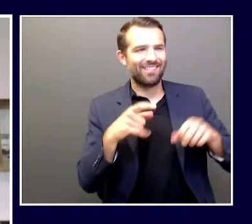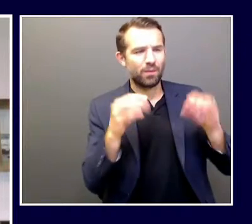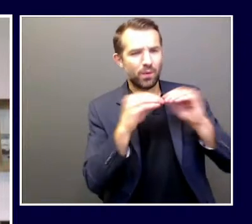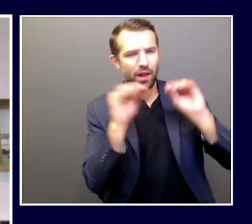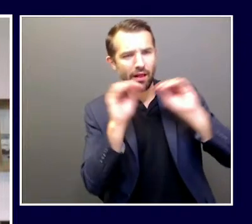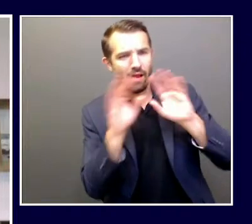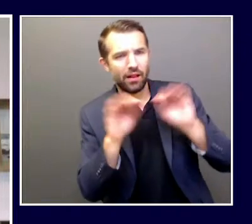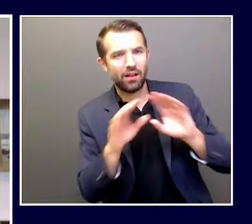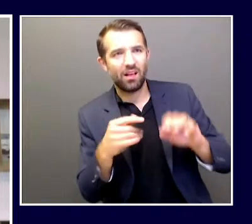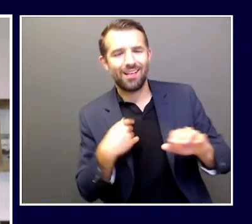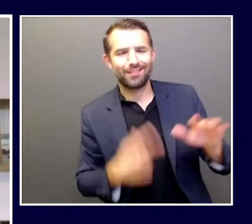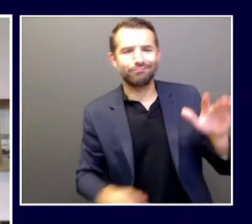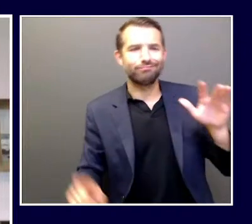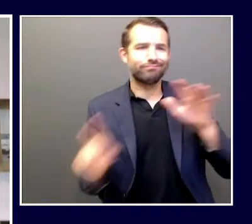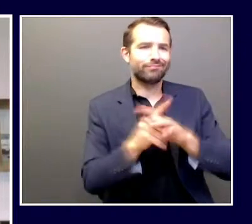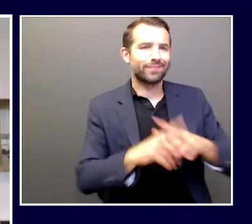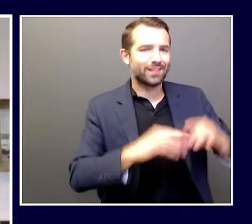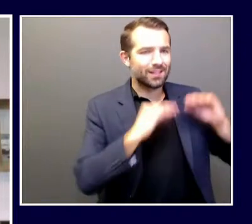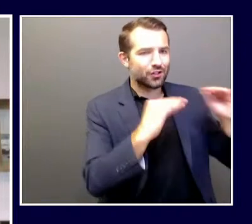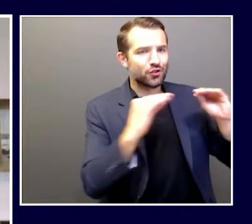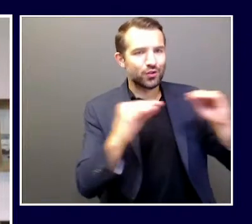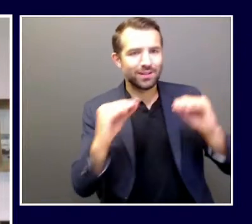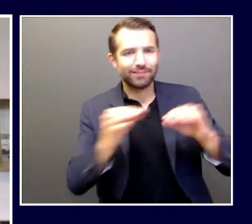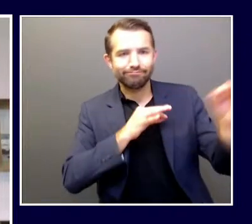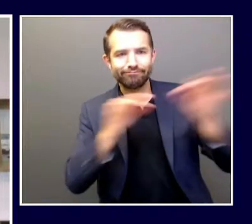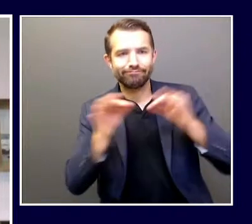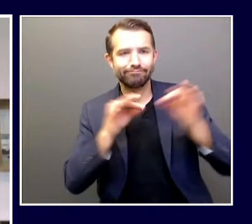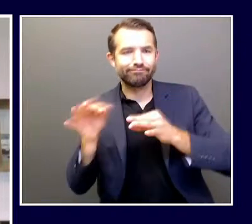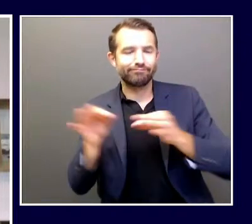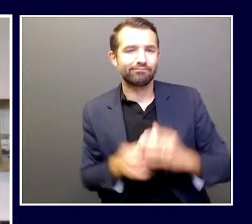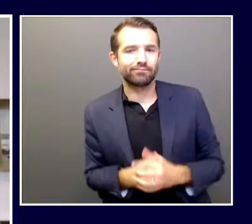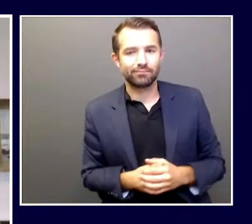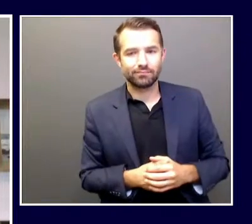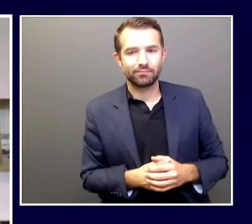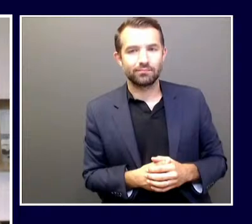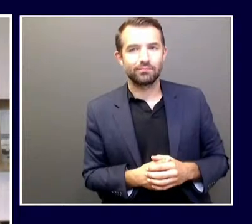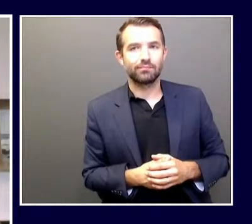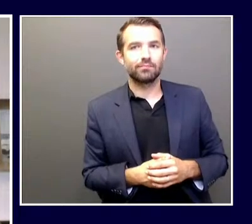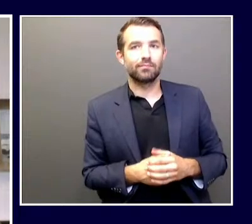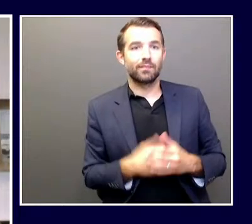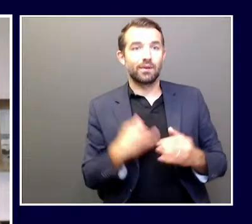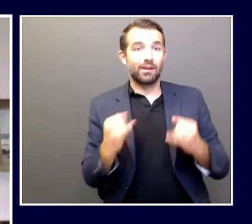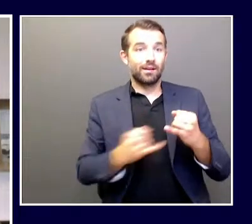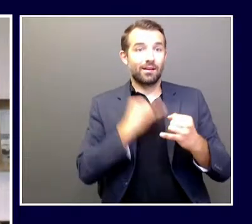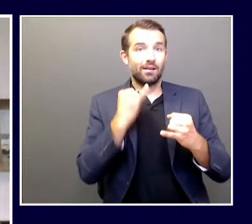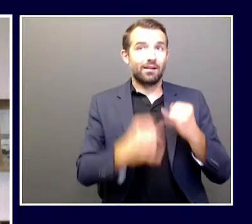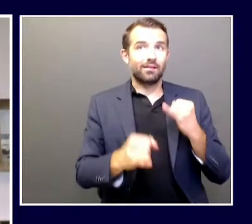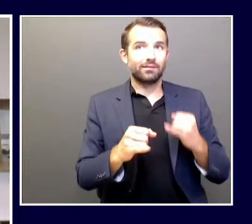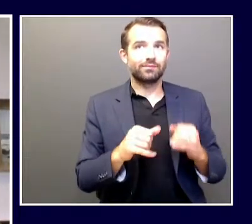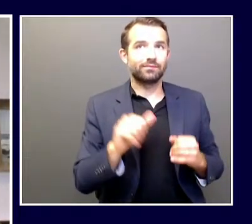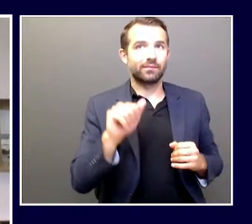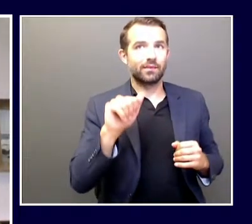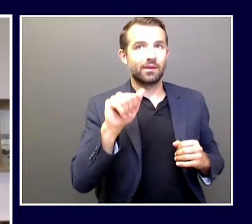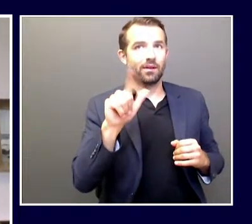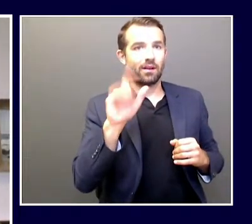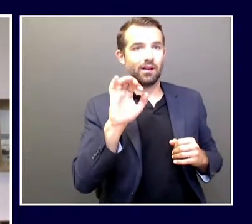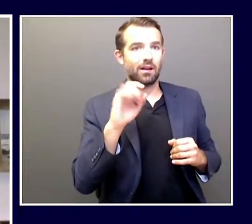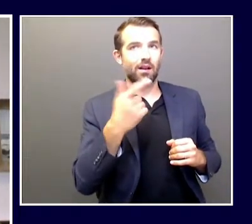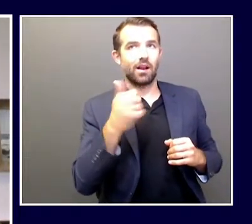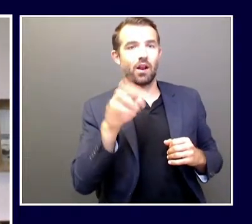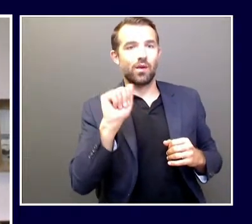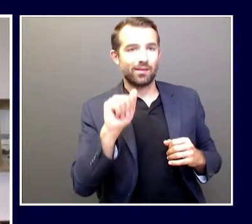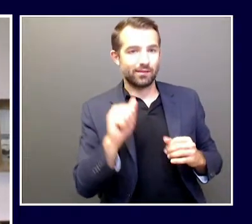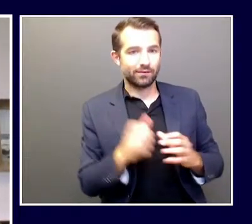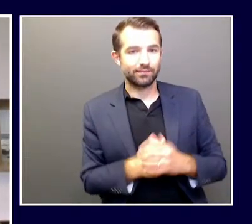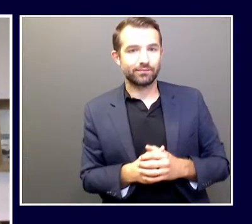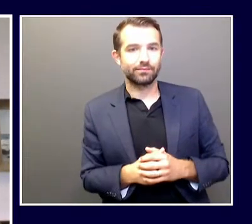Great, thank you. Thanks, Kevin. And the final question for the afternoon goes to Allegra from WABI. Hi, Dr.